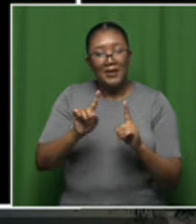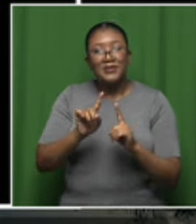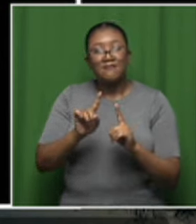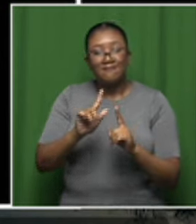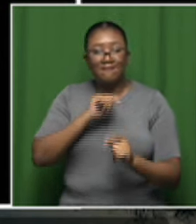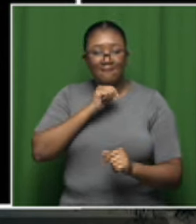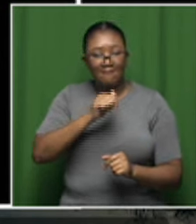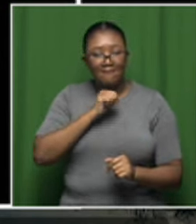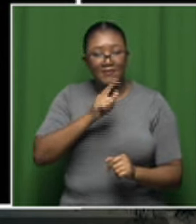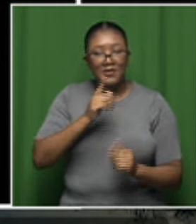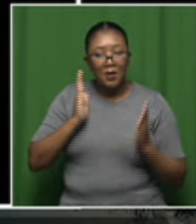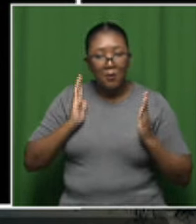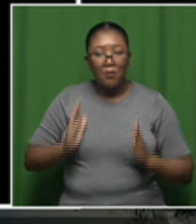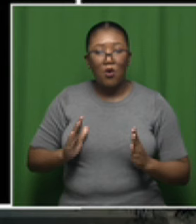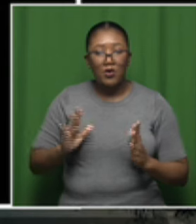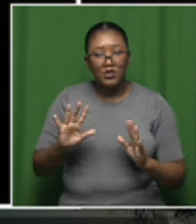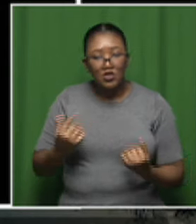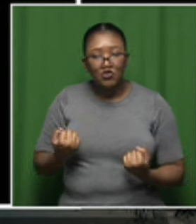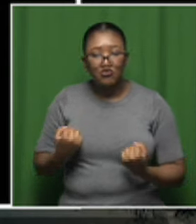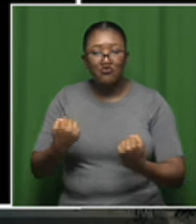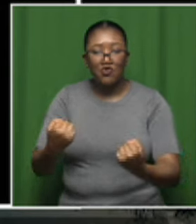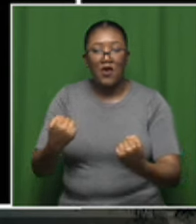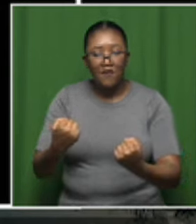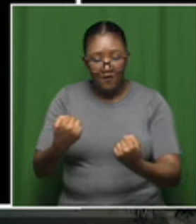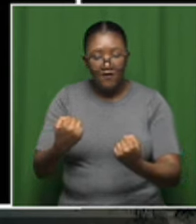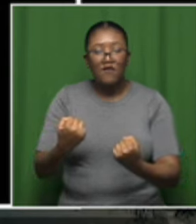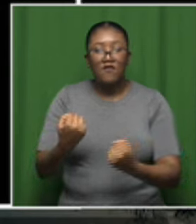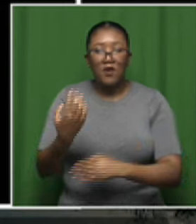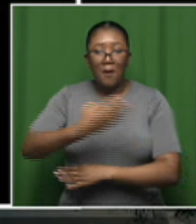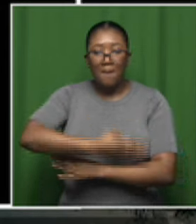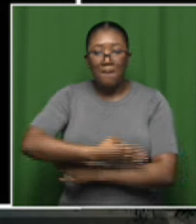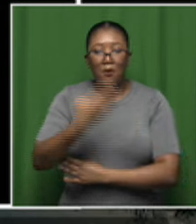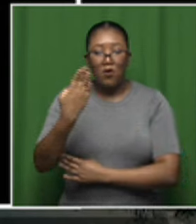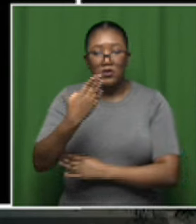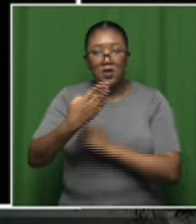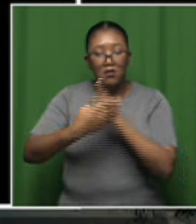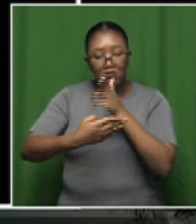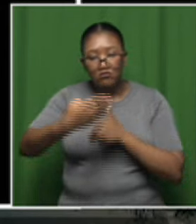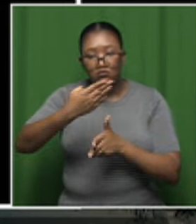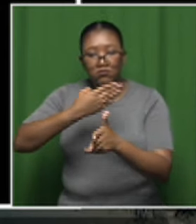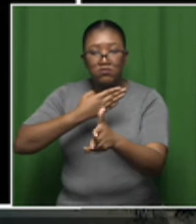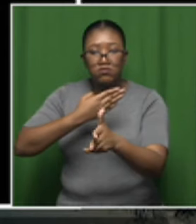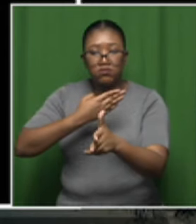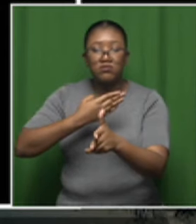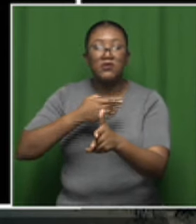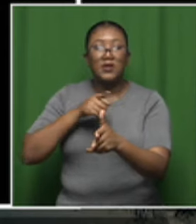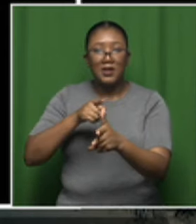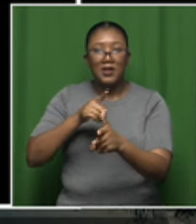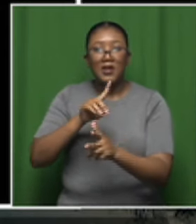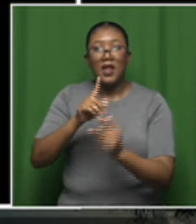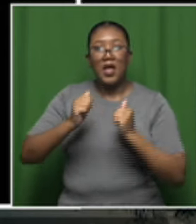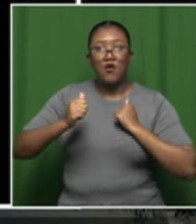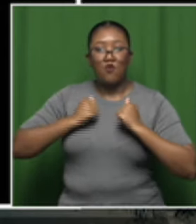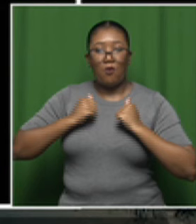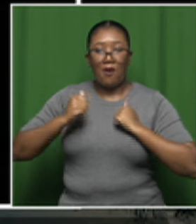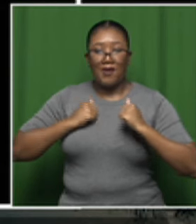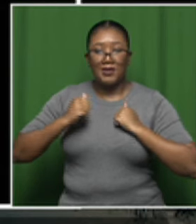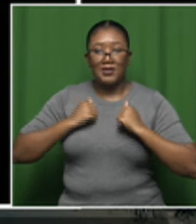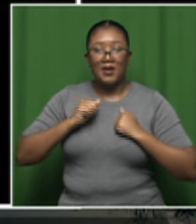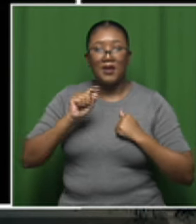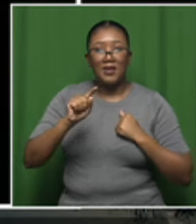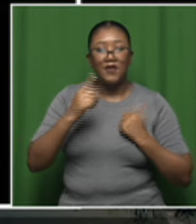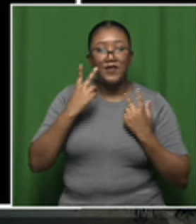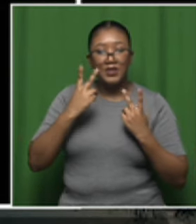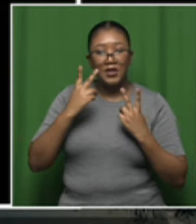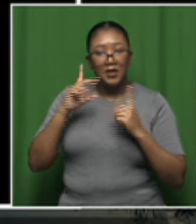the bodies going through a border in Rwanda. And that's why you saw those visuals and those